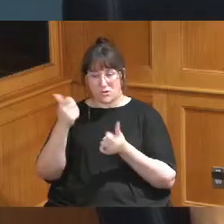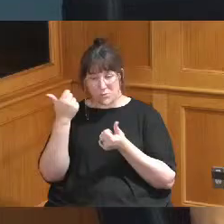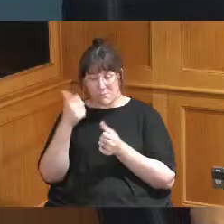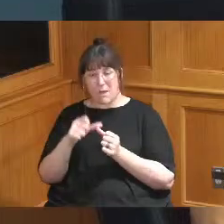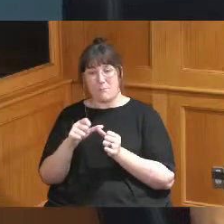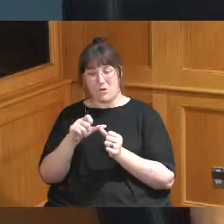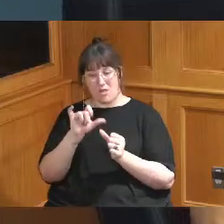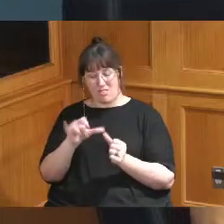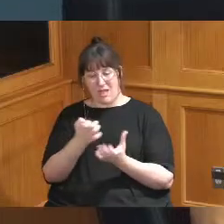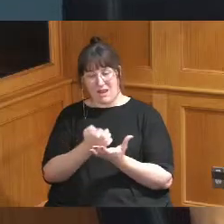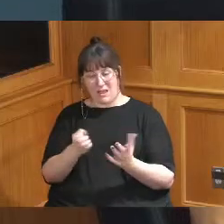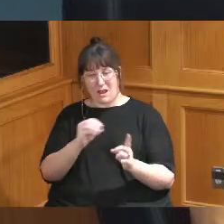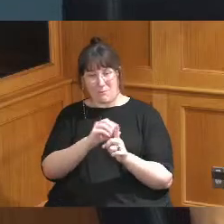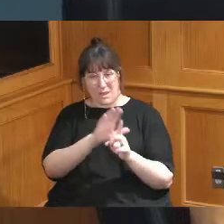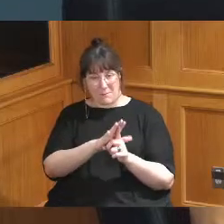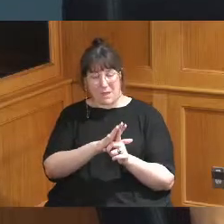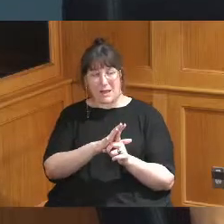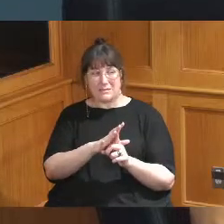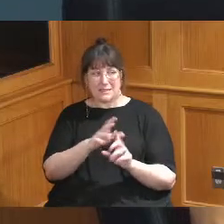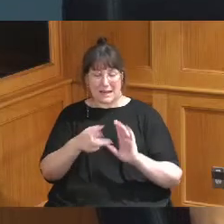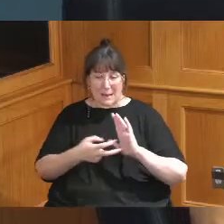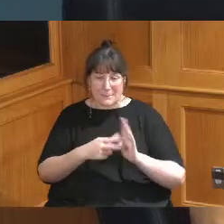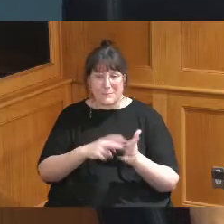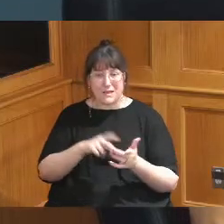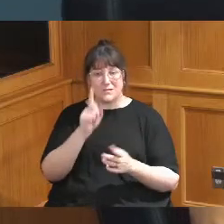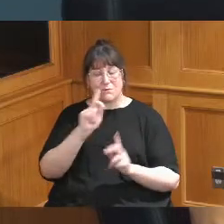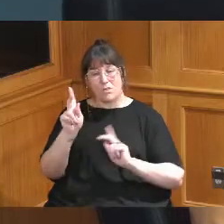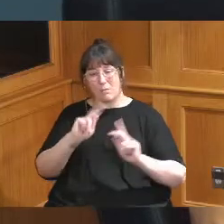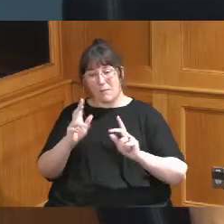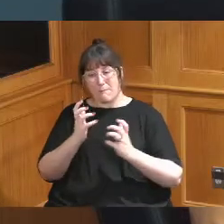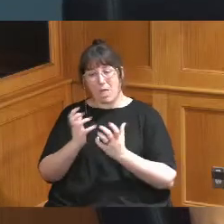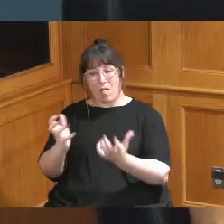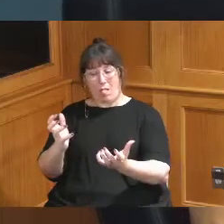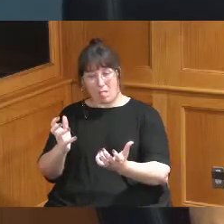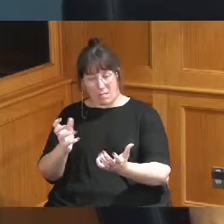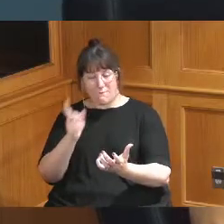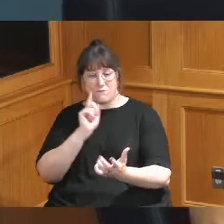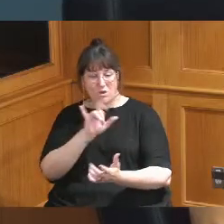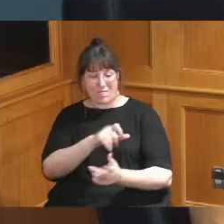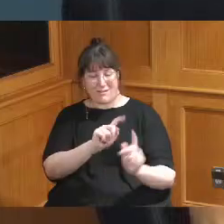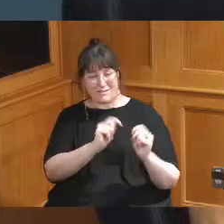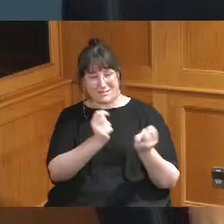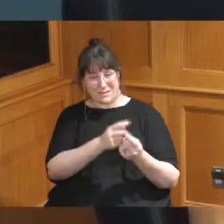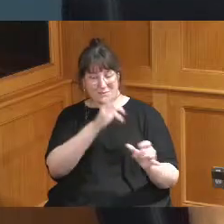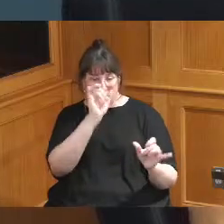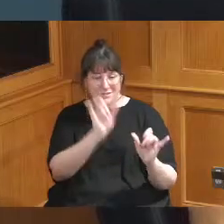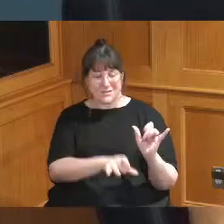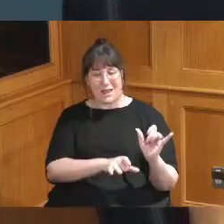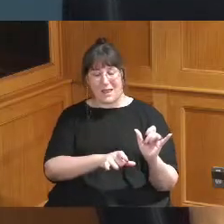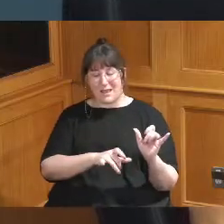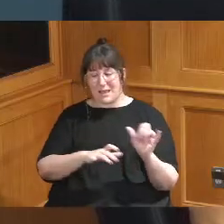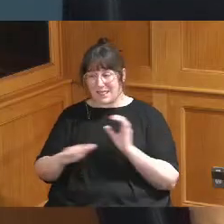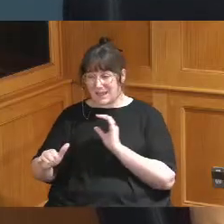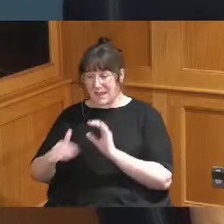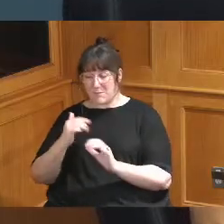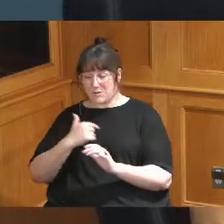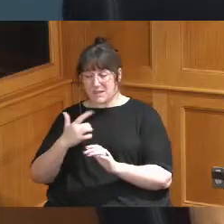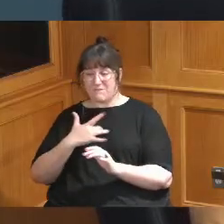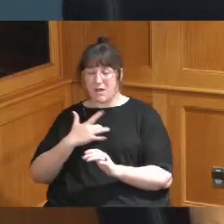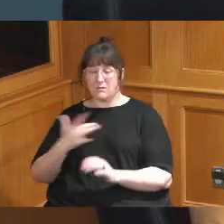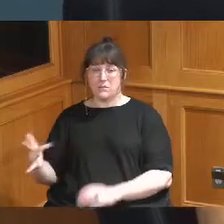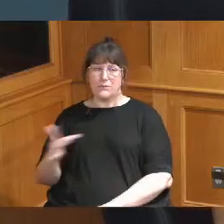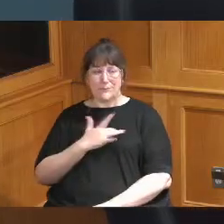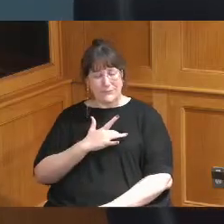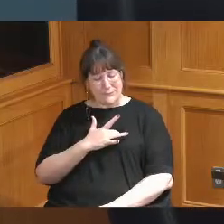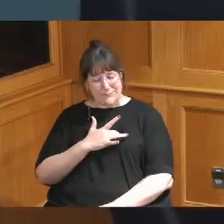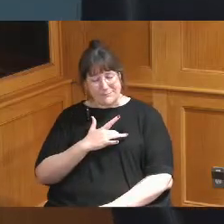and what it means to people to have the Bengals in Cincinnati. And so many of these emails, I was really struck by it, pointed that out. So